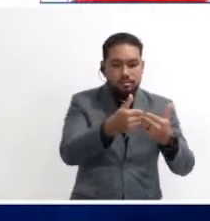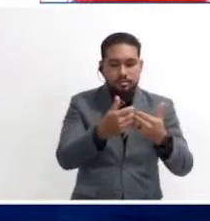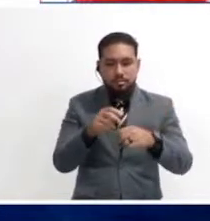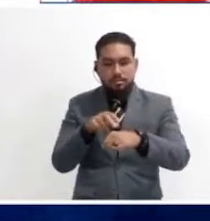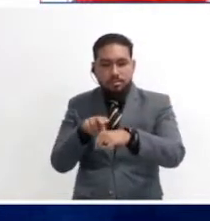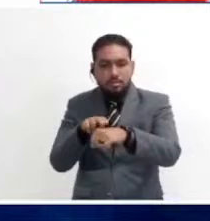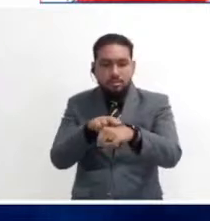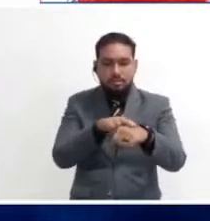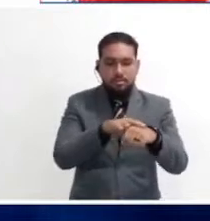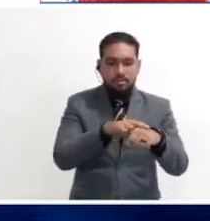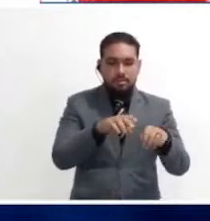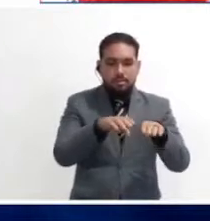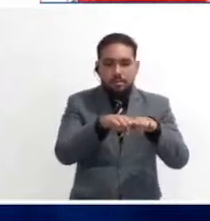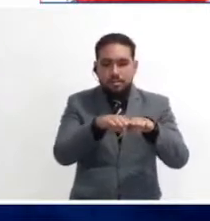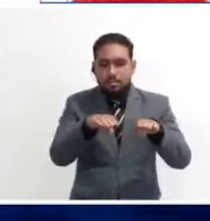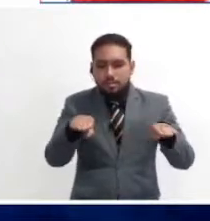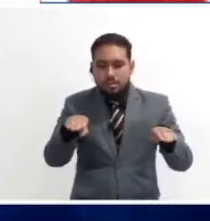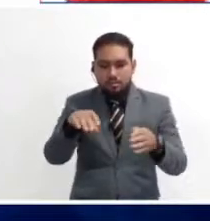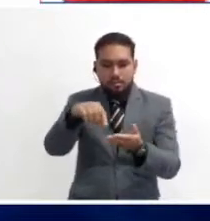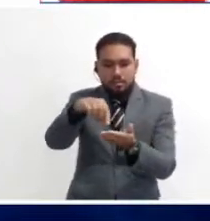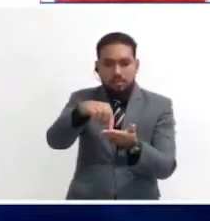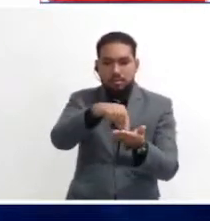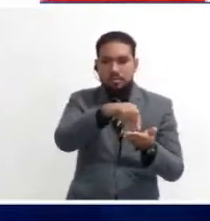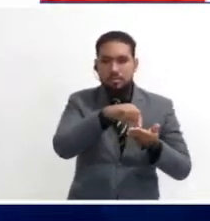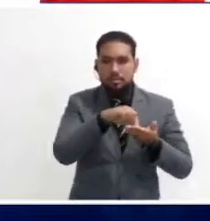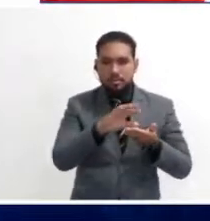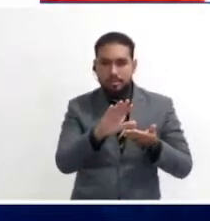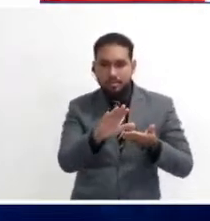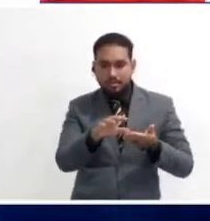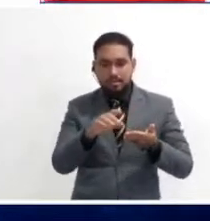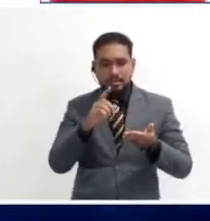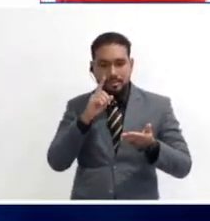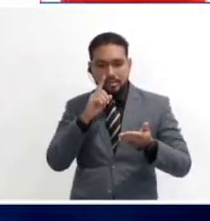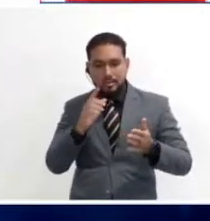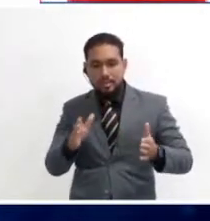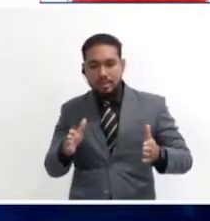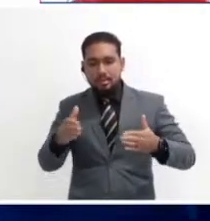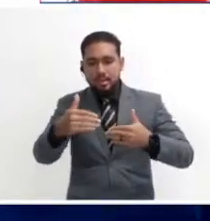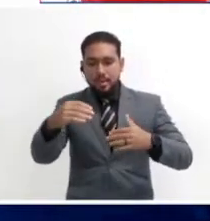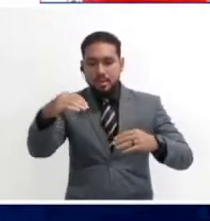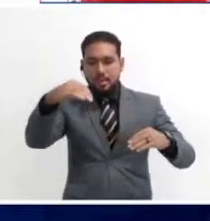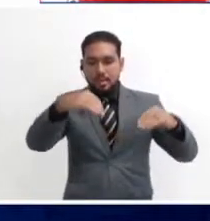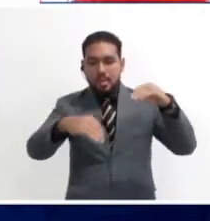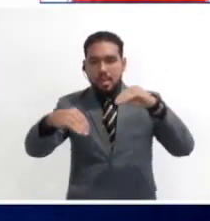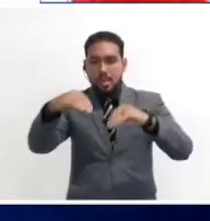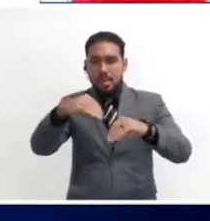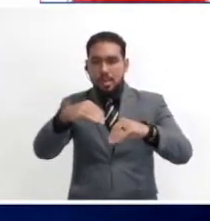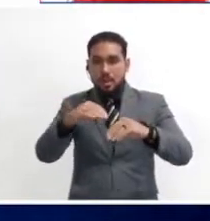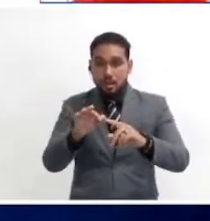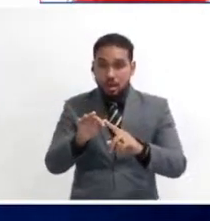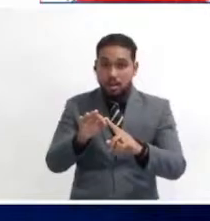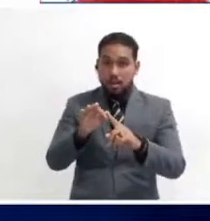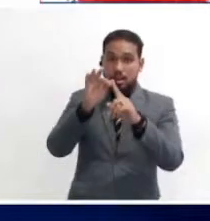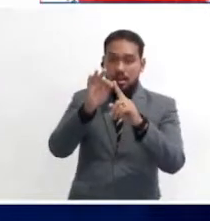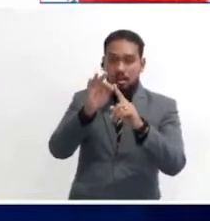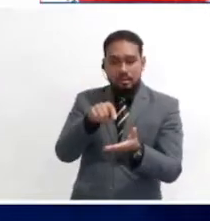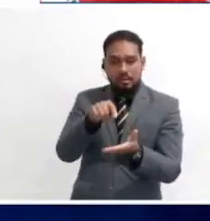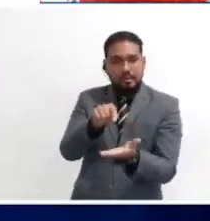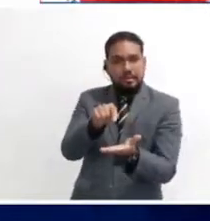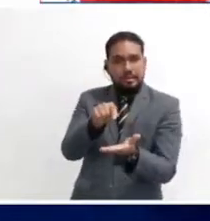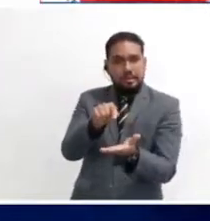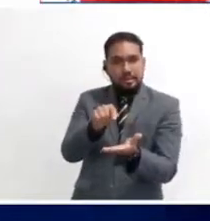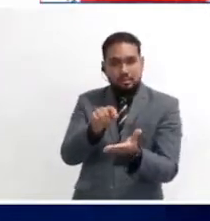nice technology, and especially for packaging, it's essential for some of the high